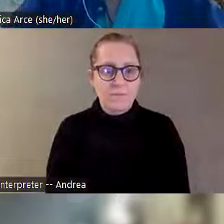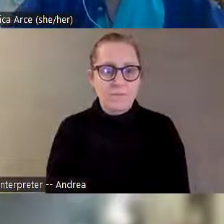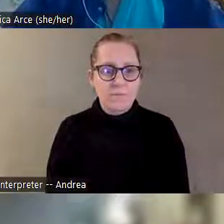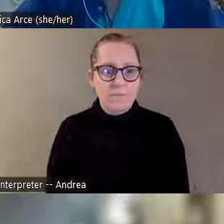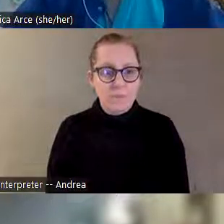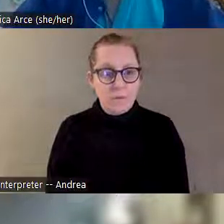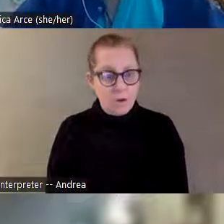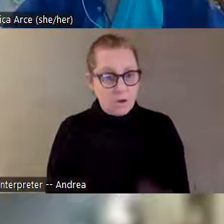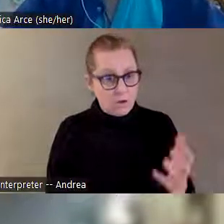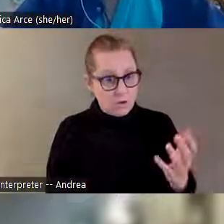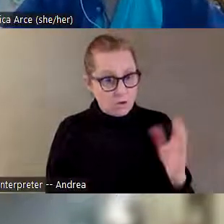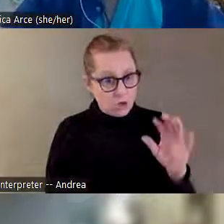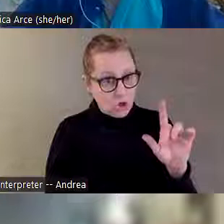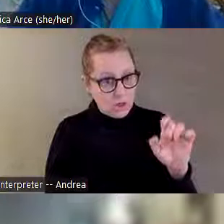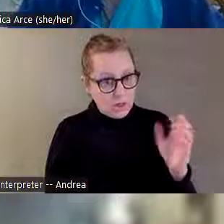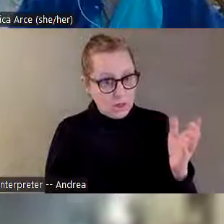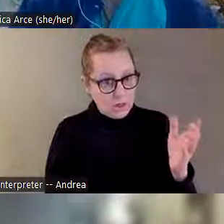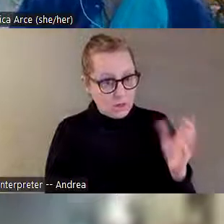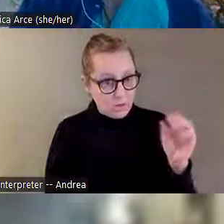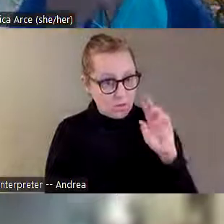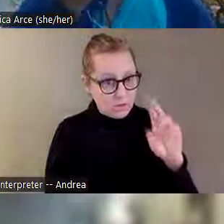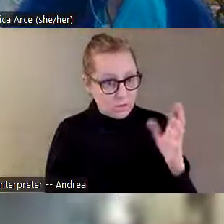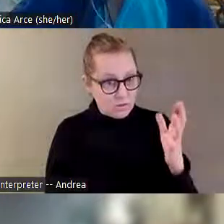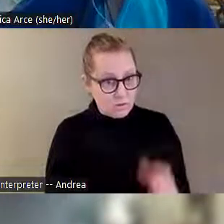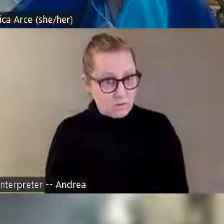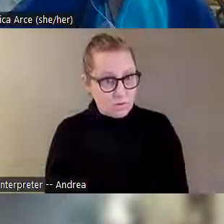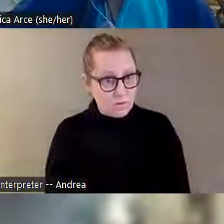Commissioner Charlie, since there's no response.